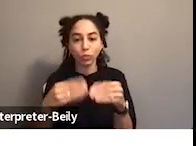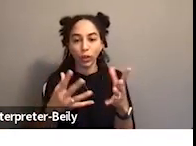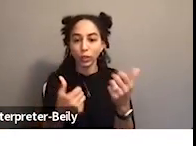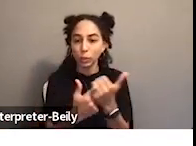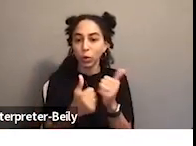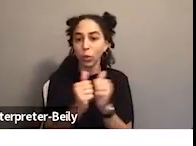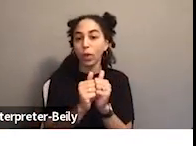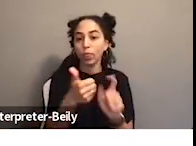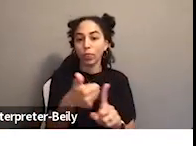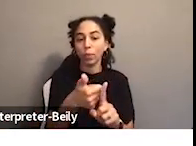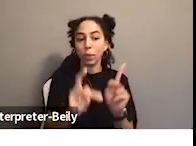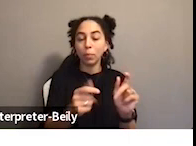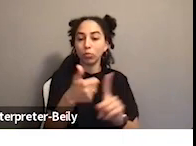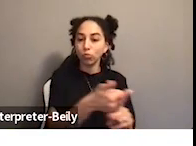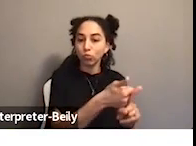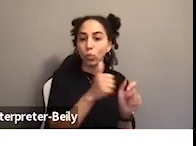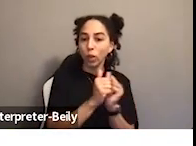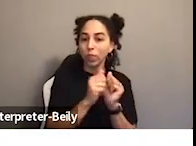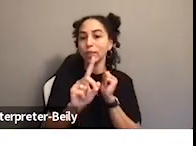with disabilities and people,